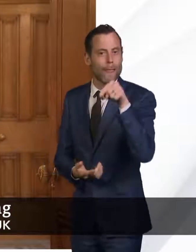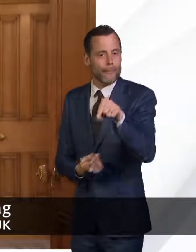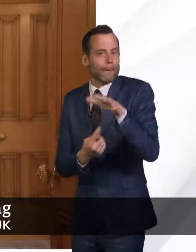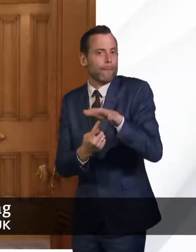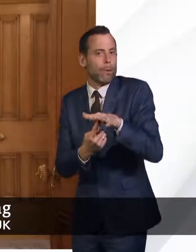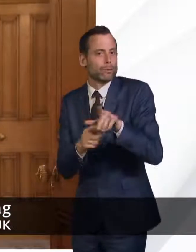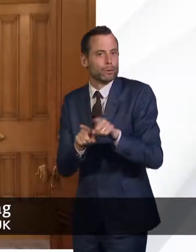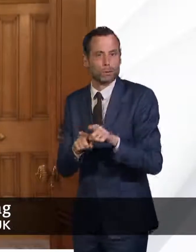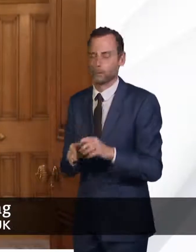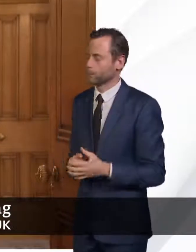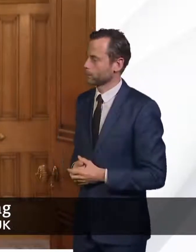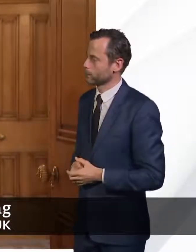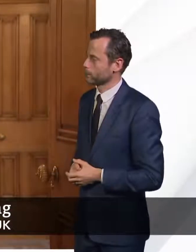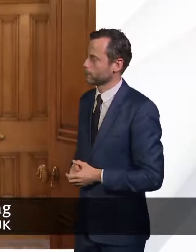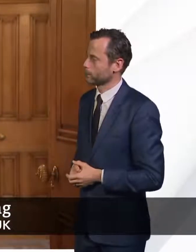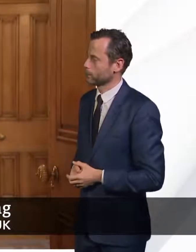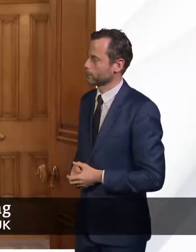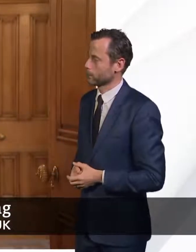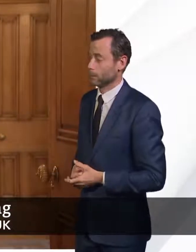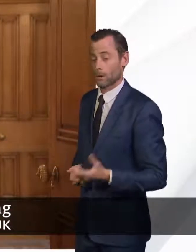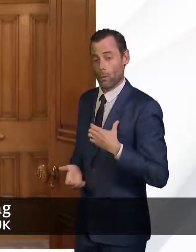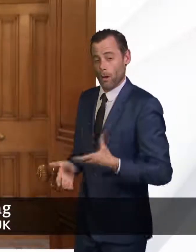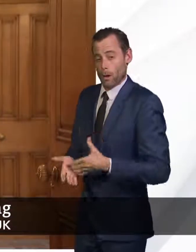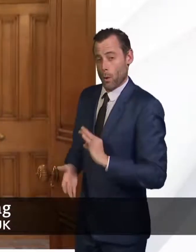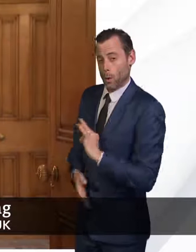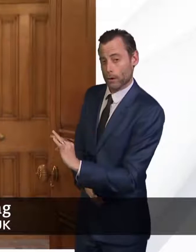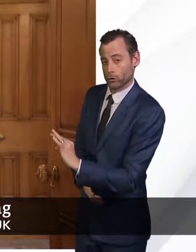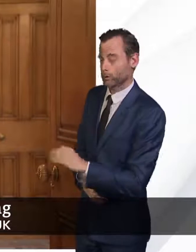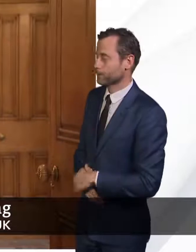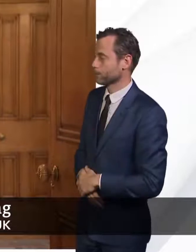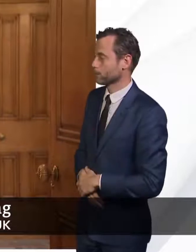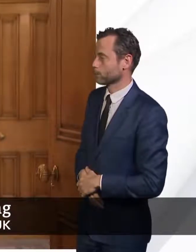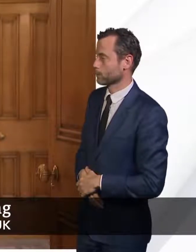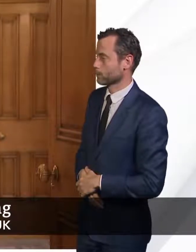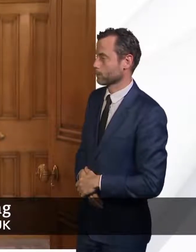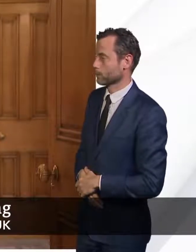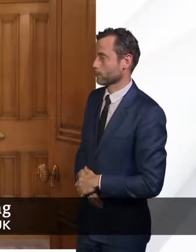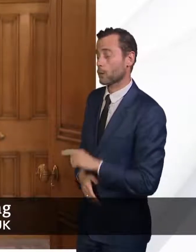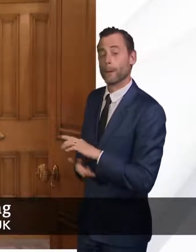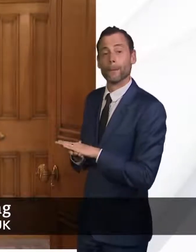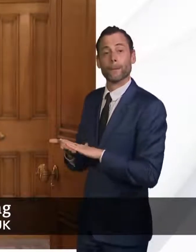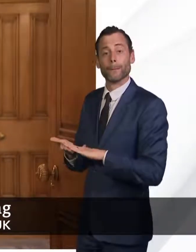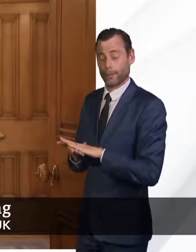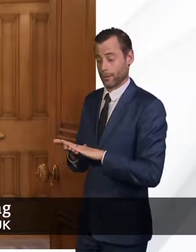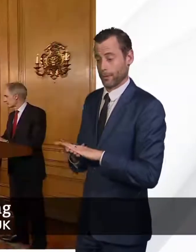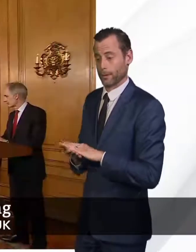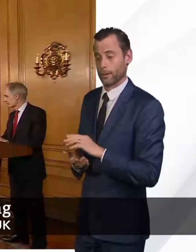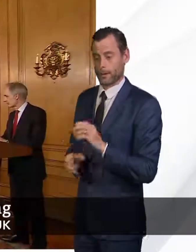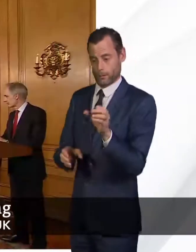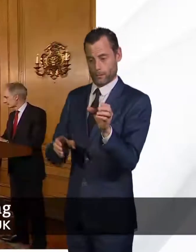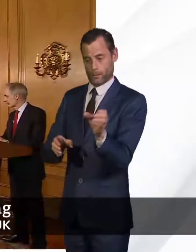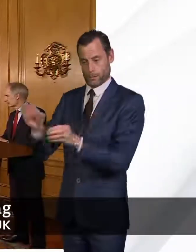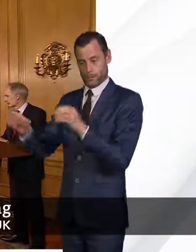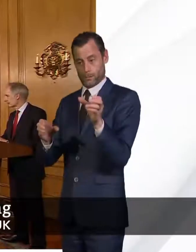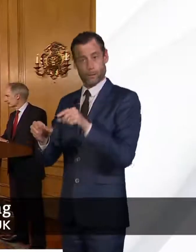that we're building. Can I just ask a follow-up question? Just from what you've just said, it's that you said that the human contact tracers and the app will work